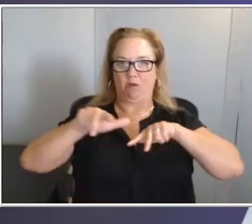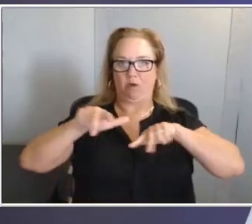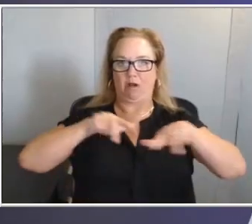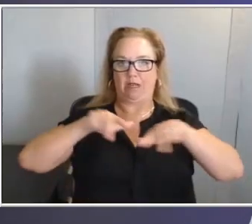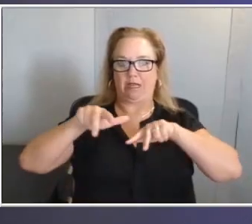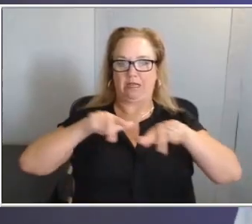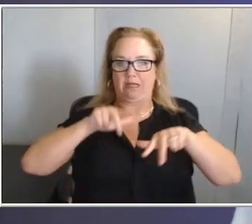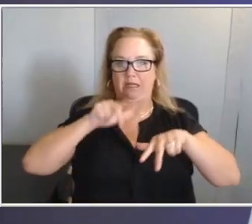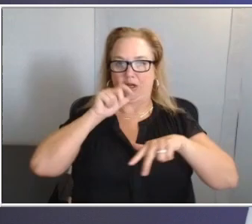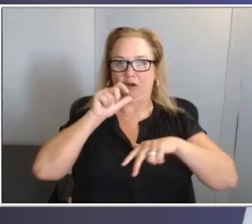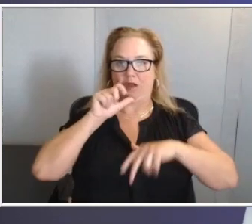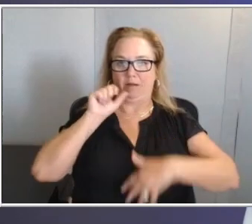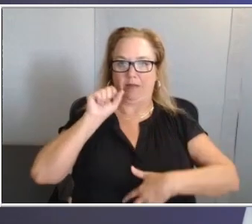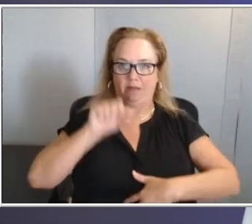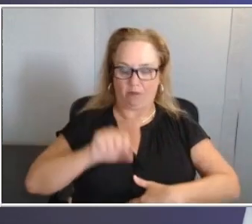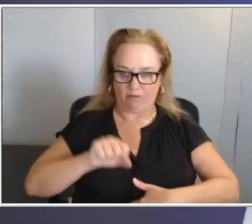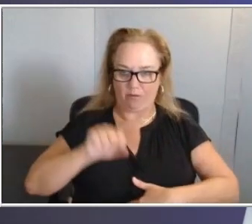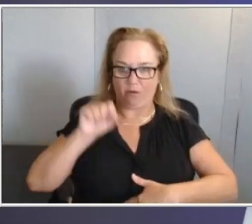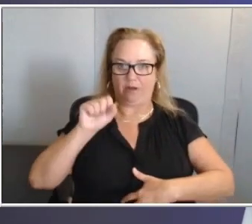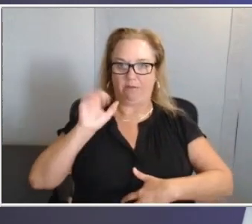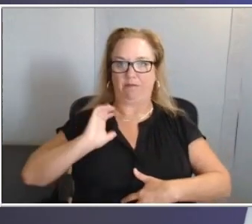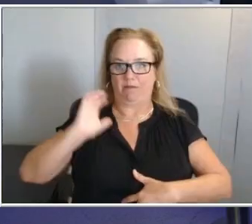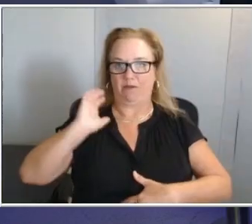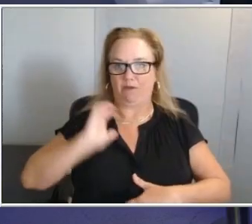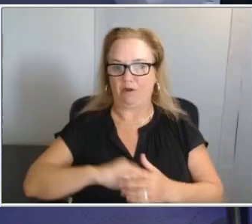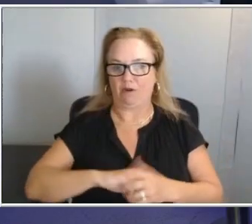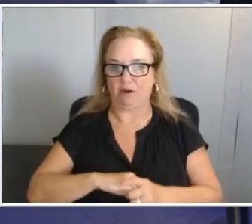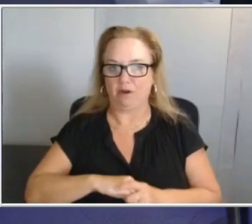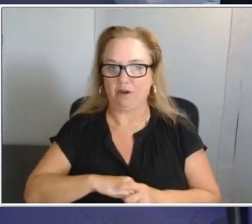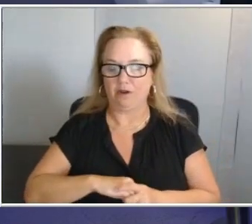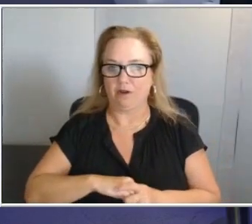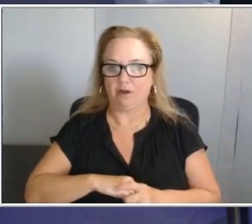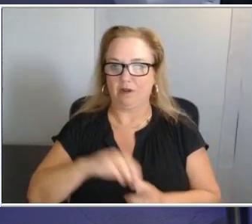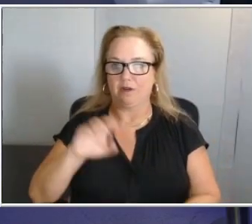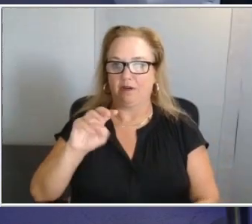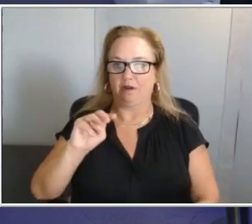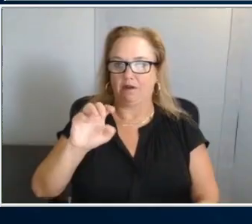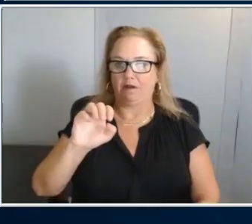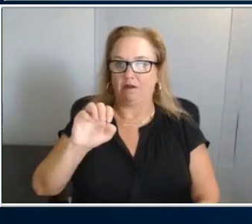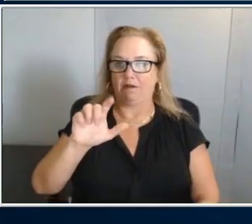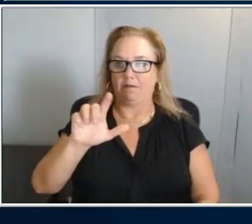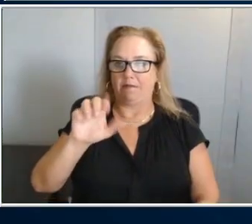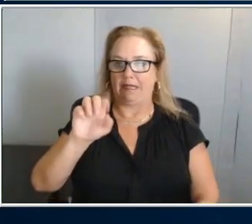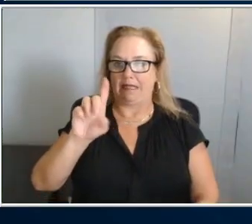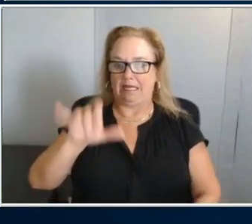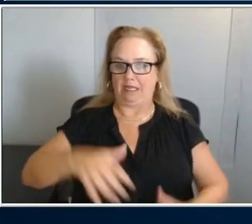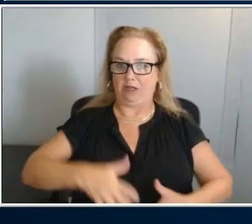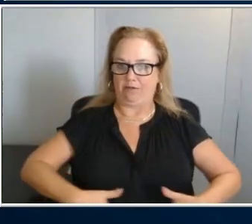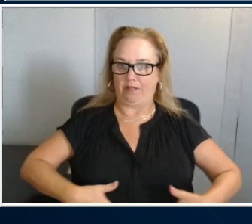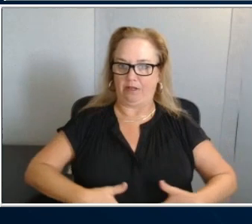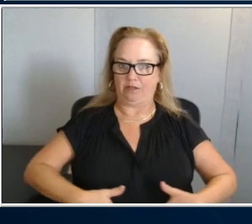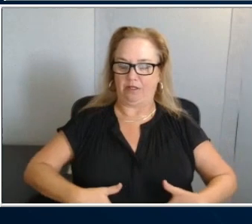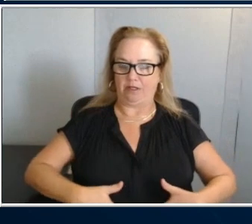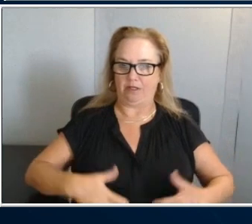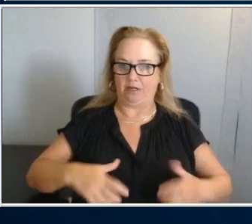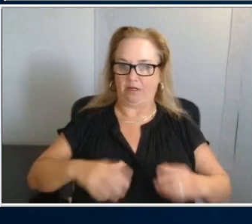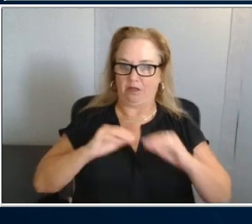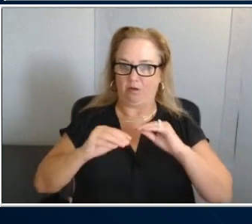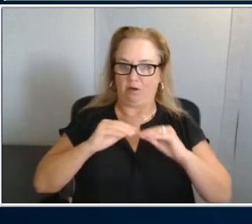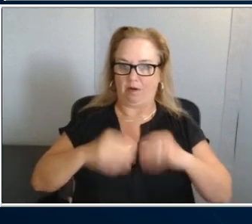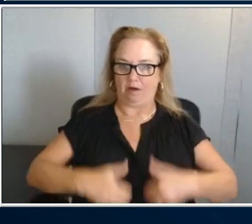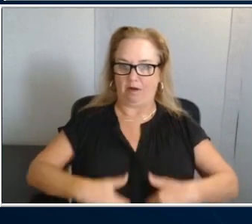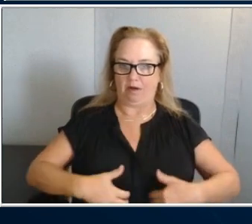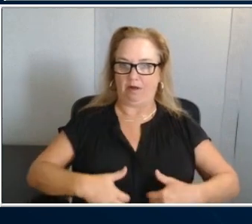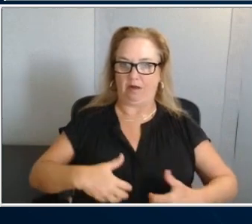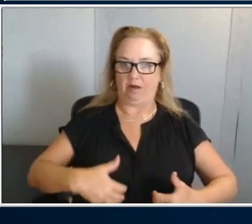being thrown forward as much as you were before. And Melody, do you feel it in your stomach? Did you have to go in and repair her stomach muscles